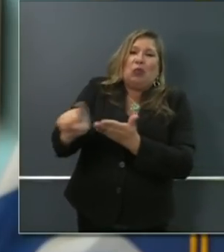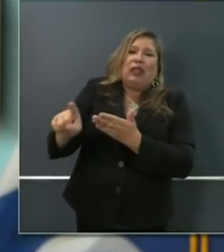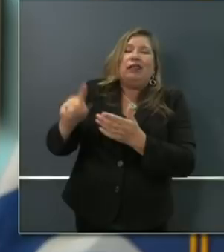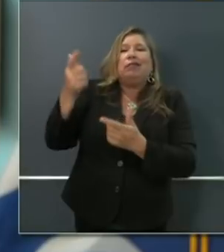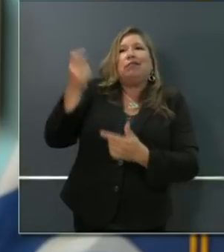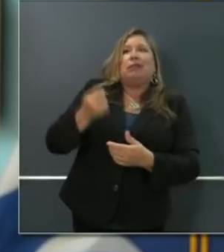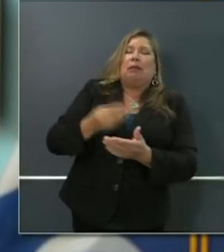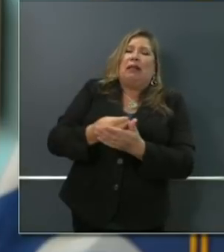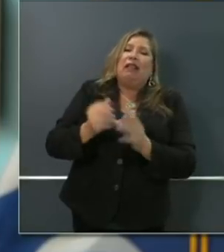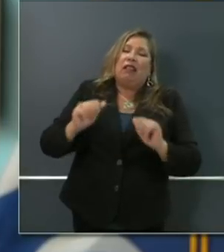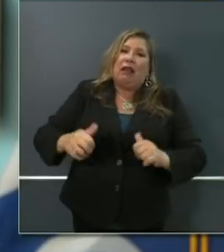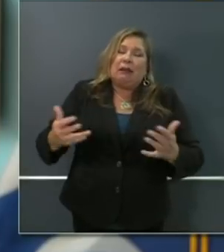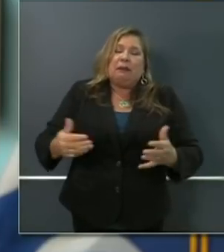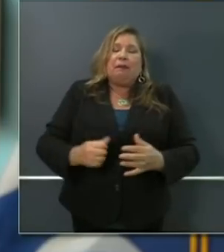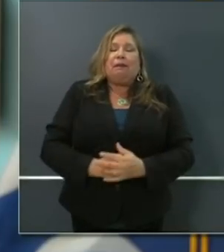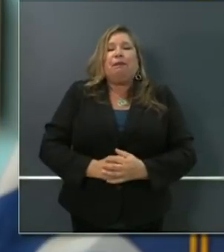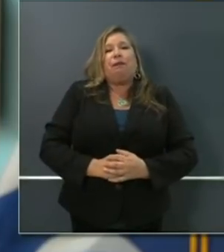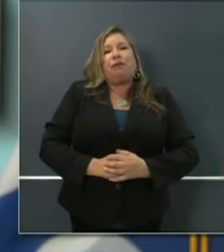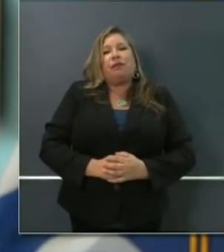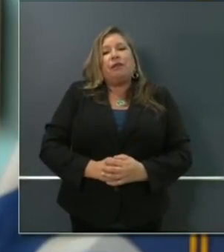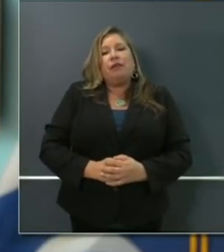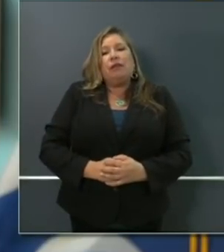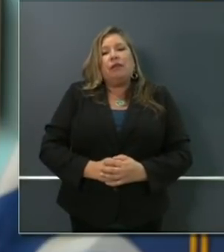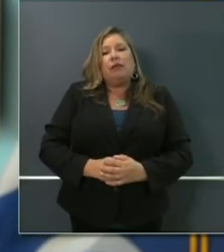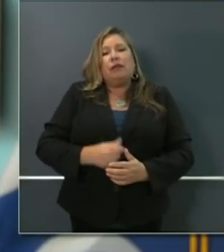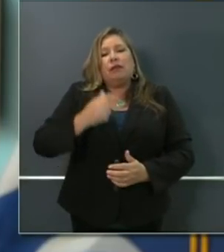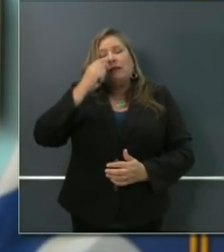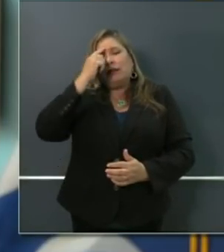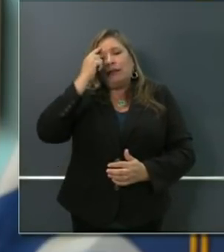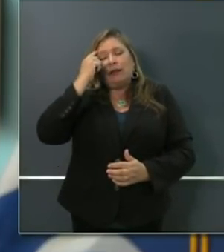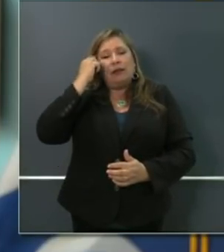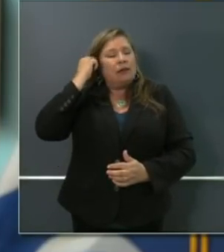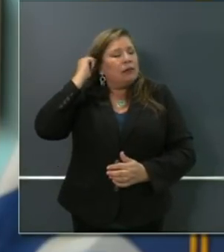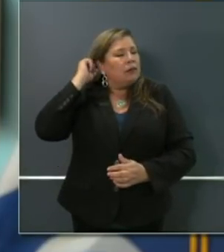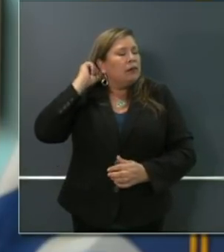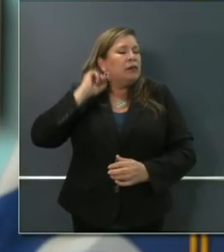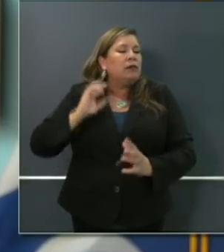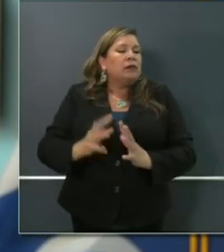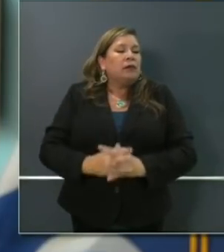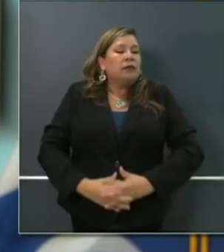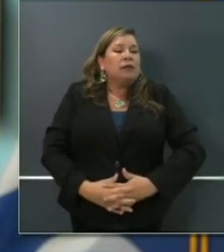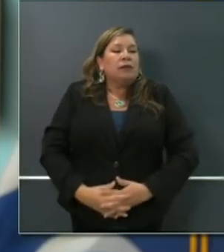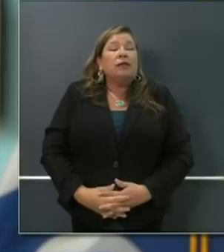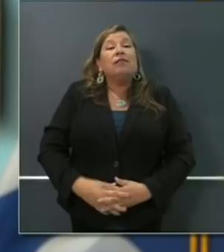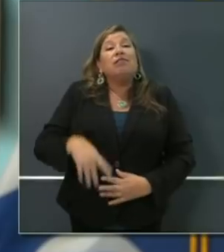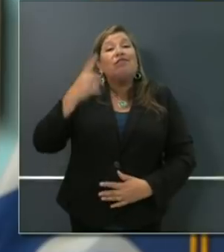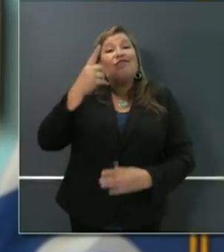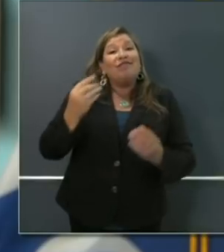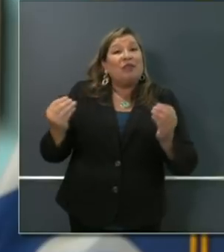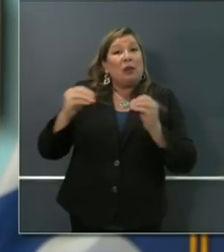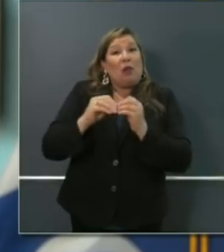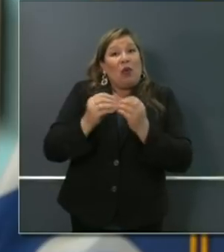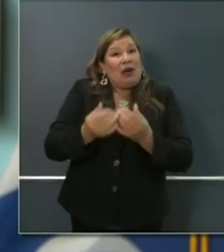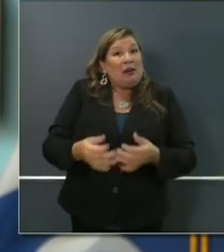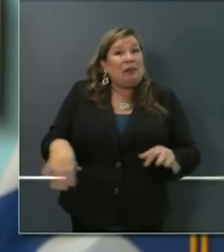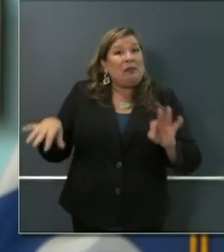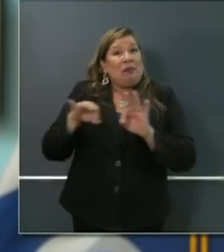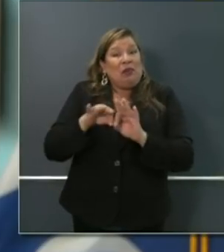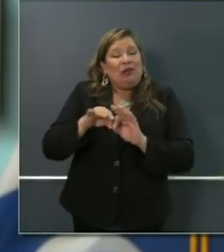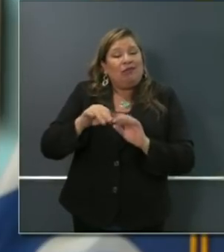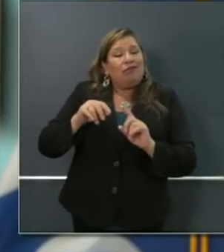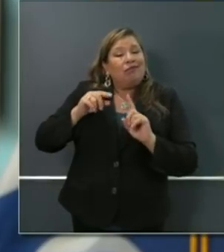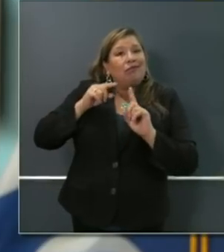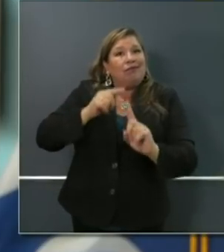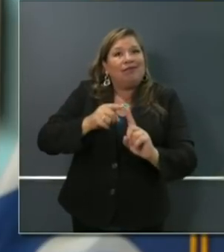well. Uh, one other number of importance, uh, and that is the continuing progress that will be made, um, in,